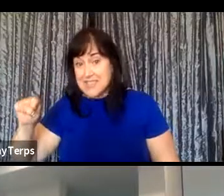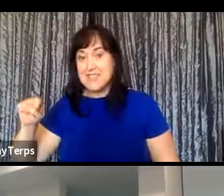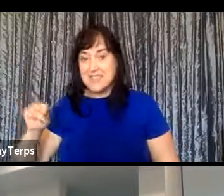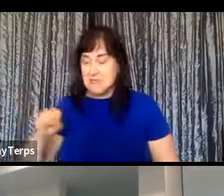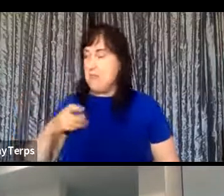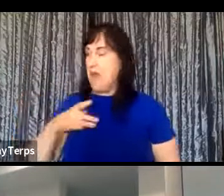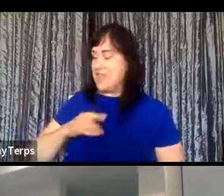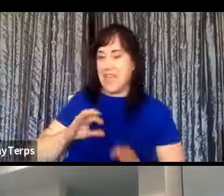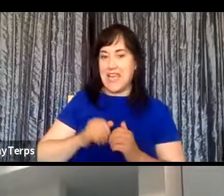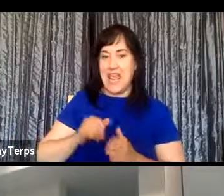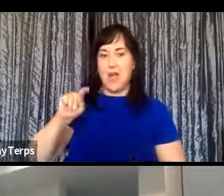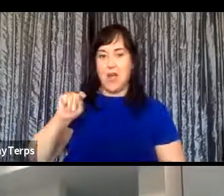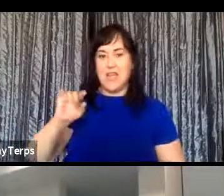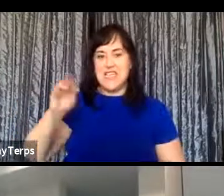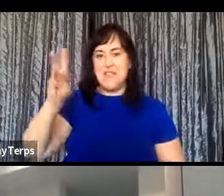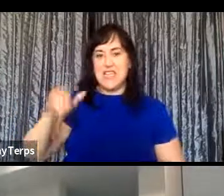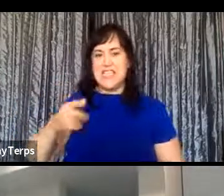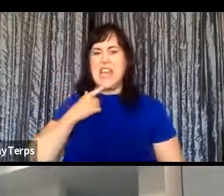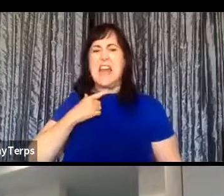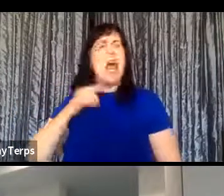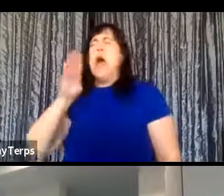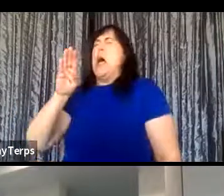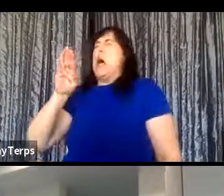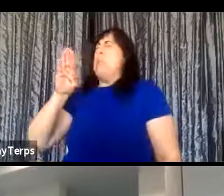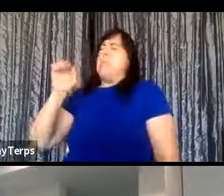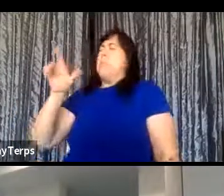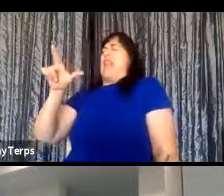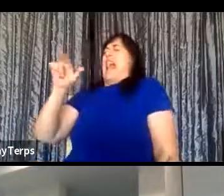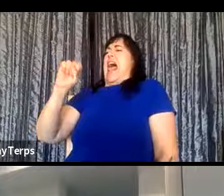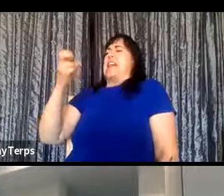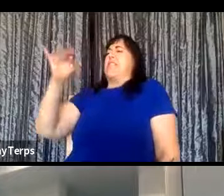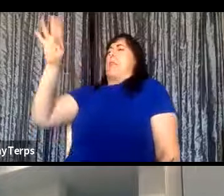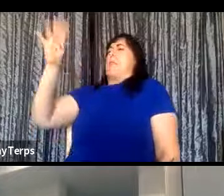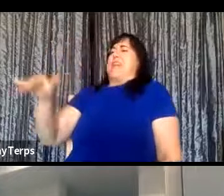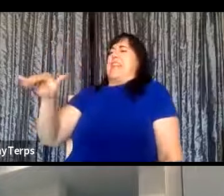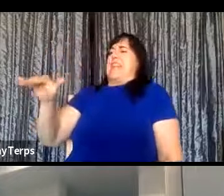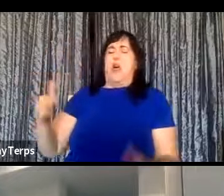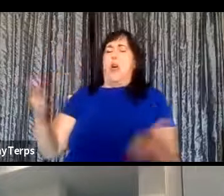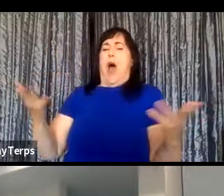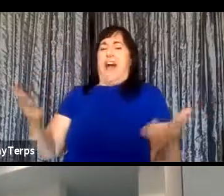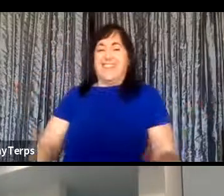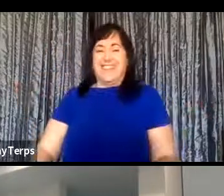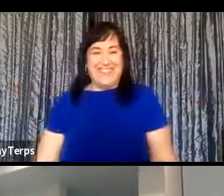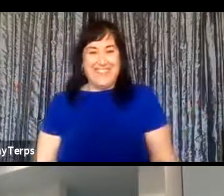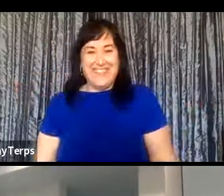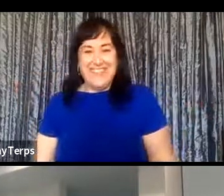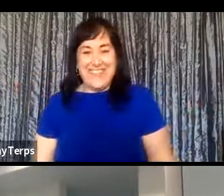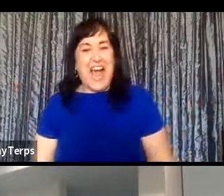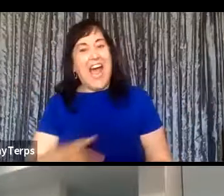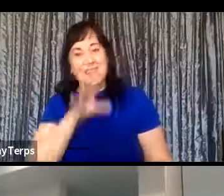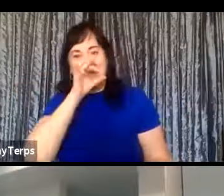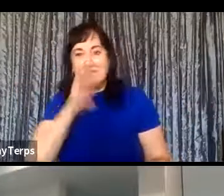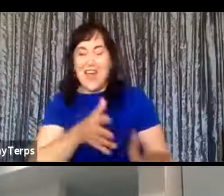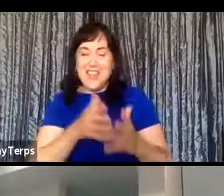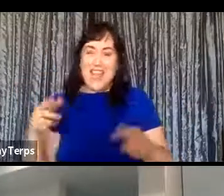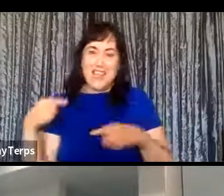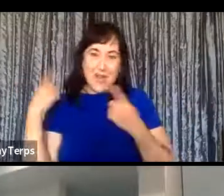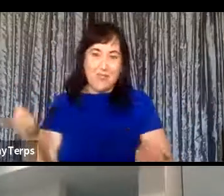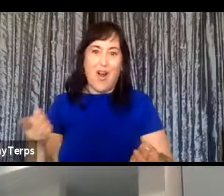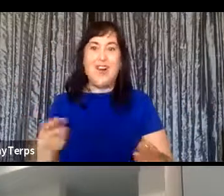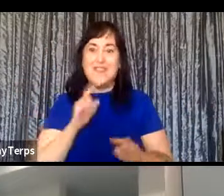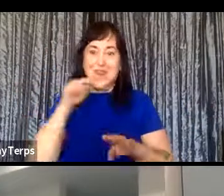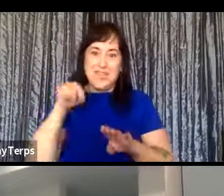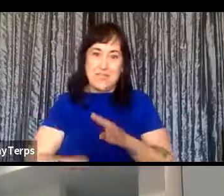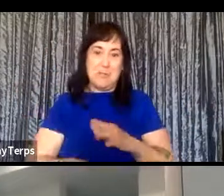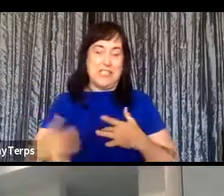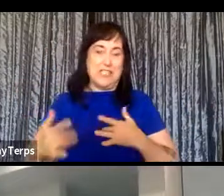Tiffany just said blasphemy. I'm not sure which bit was blasphemous. I'm afraid, Tiffany. I've said a lot so far, which is deeply concerning.